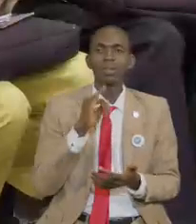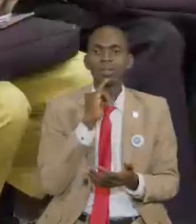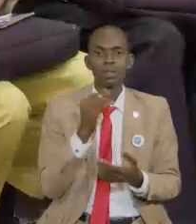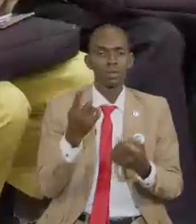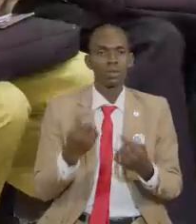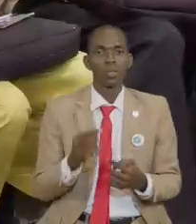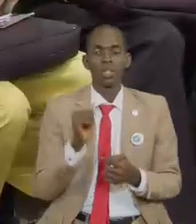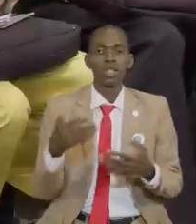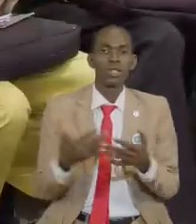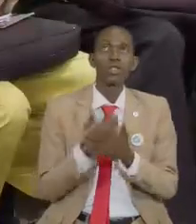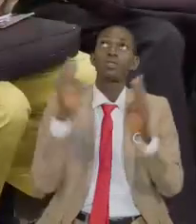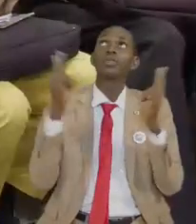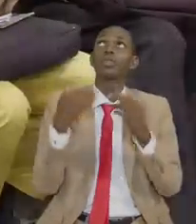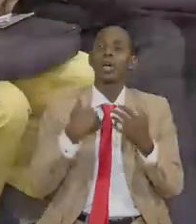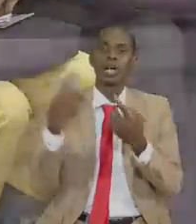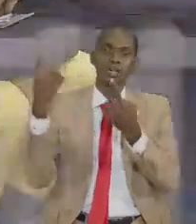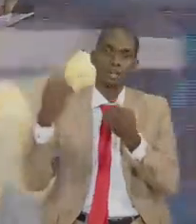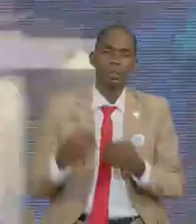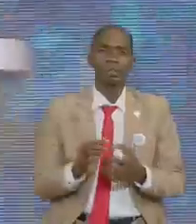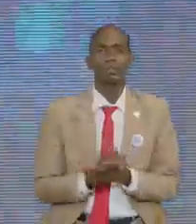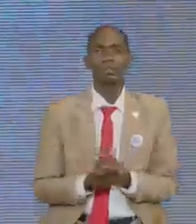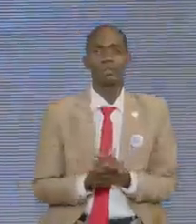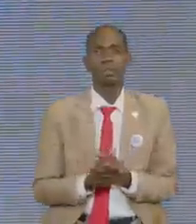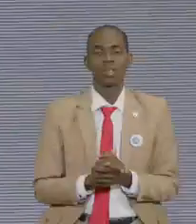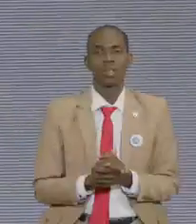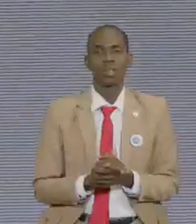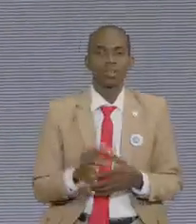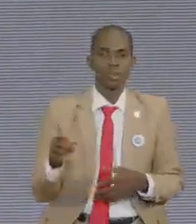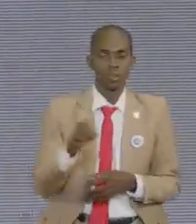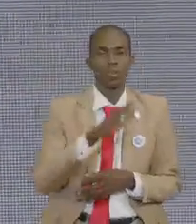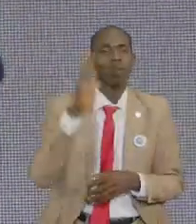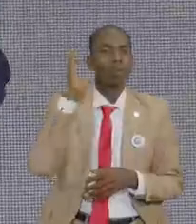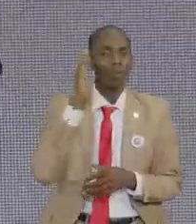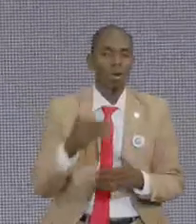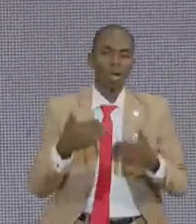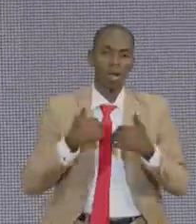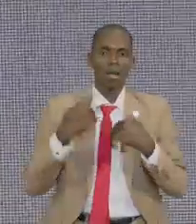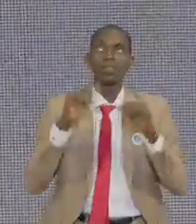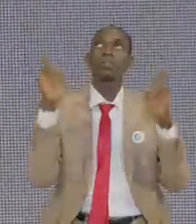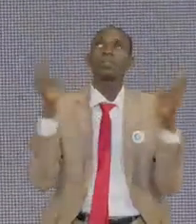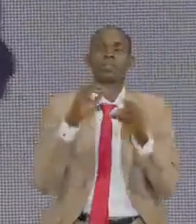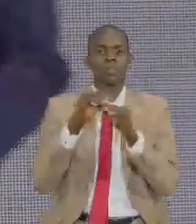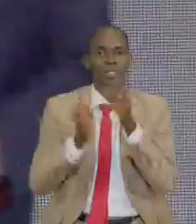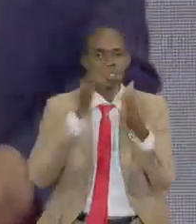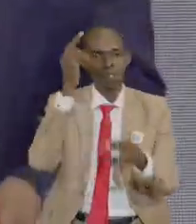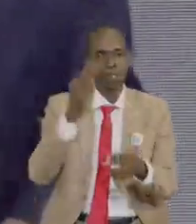victory has come. You will have the victory. You'll catch